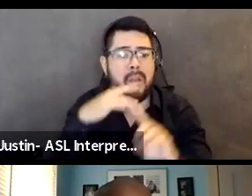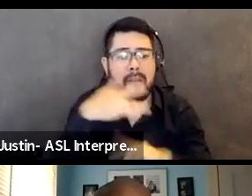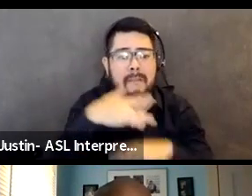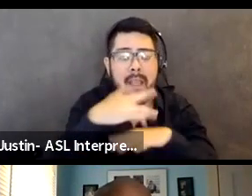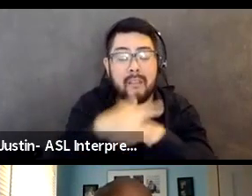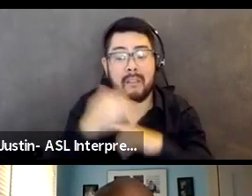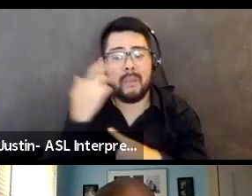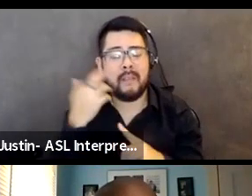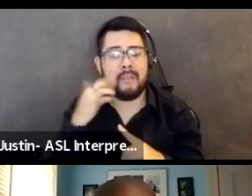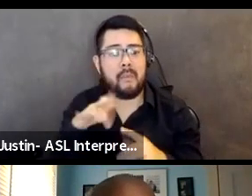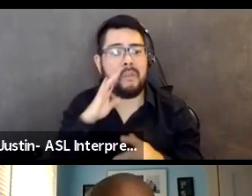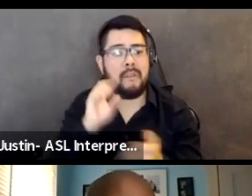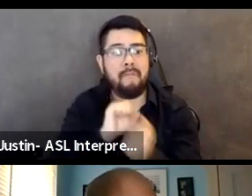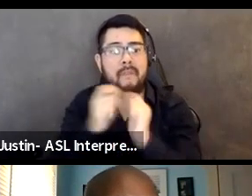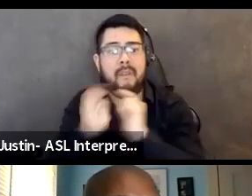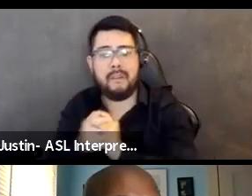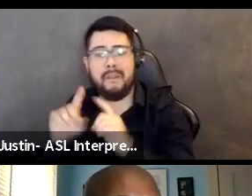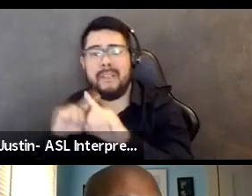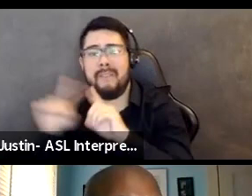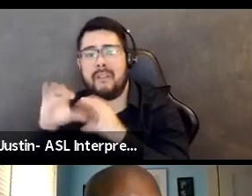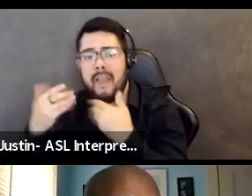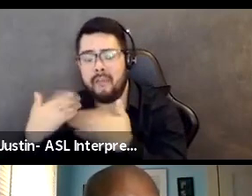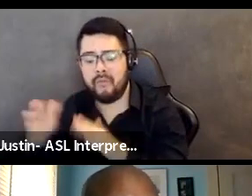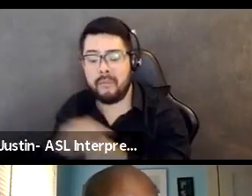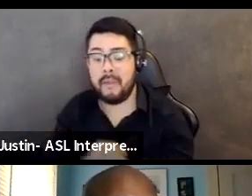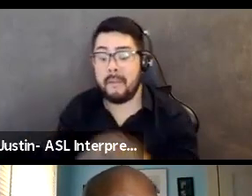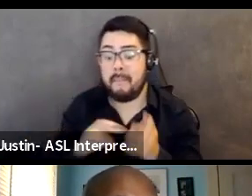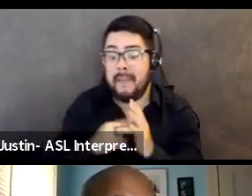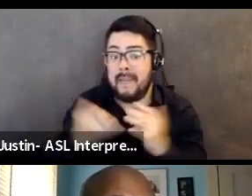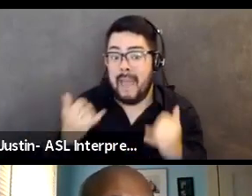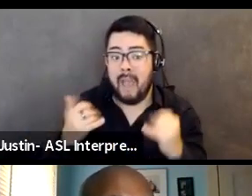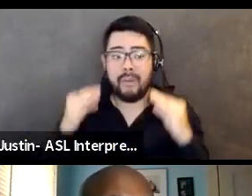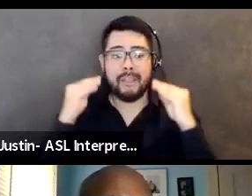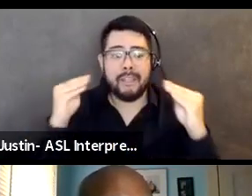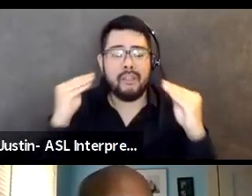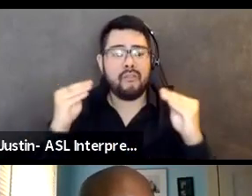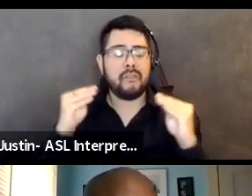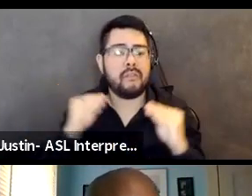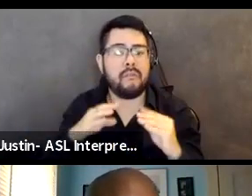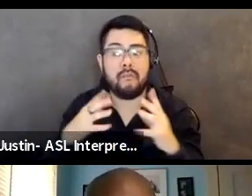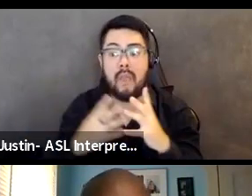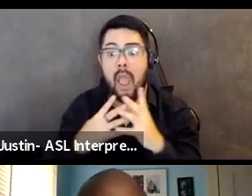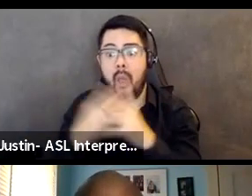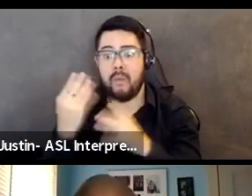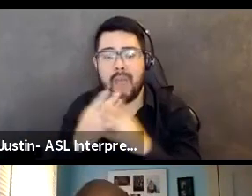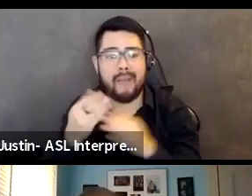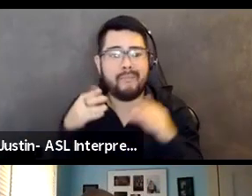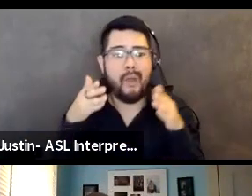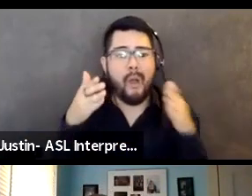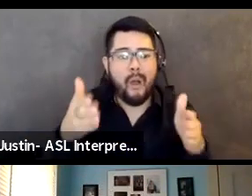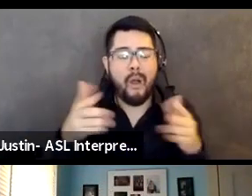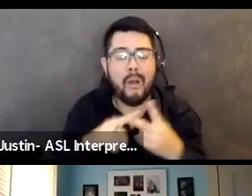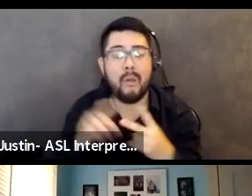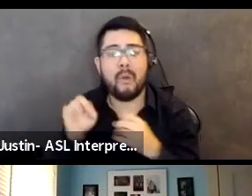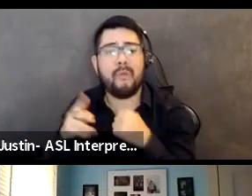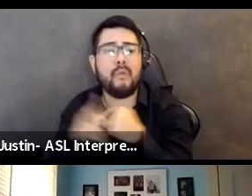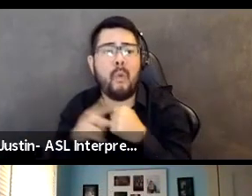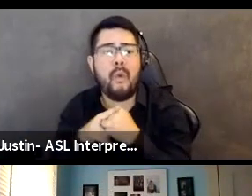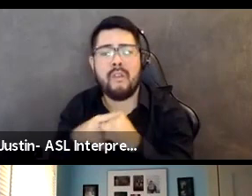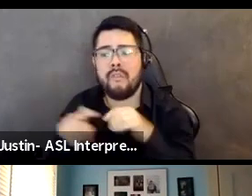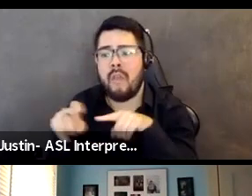saginaws elementary esl classes are taught in hallways and those essential teachers have no choice but to work out of a storage closet as their